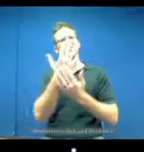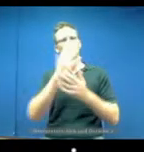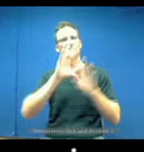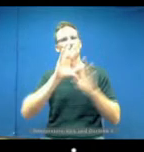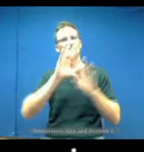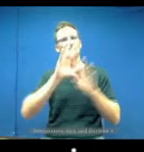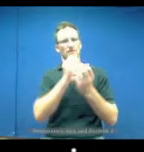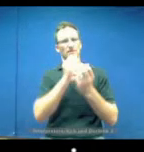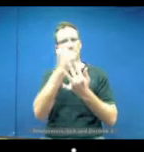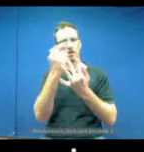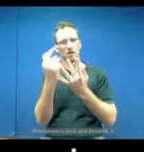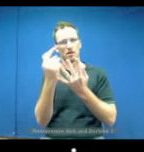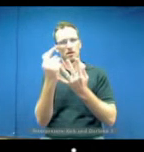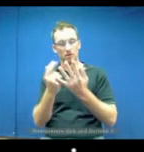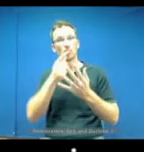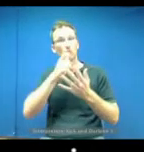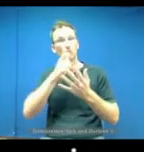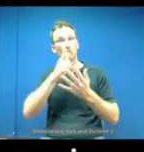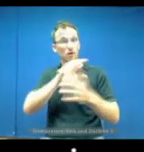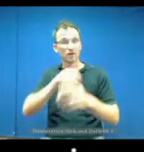Carrie White,